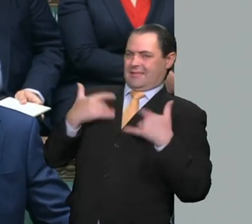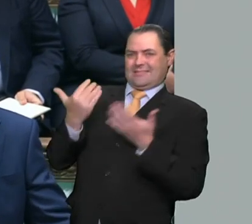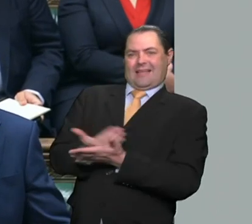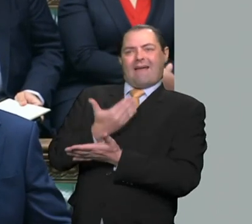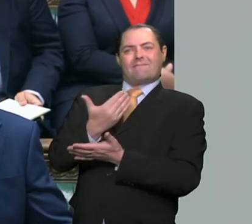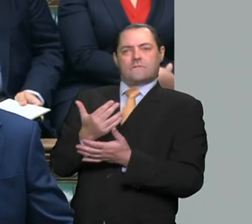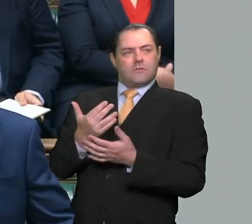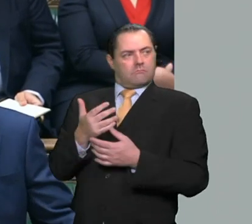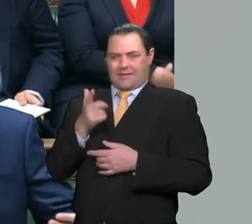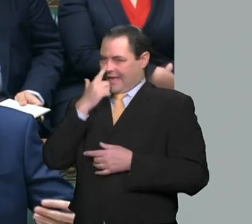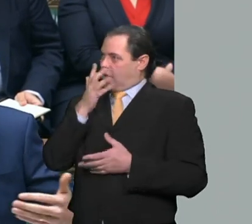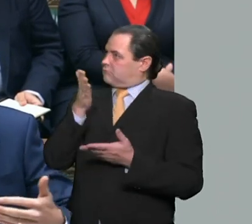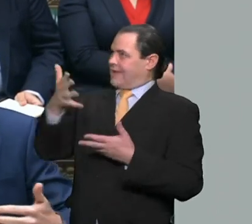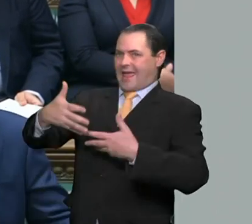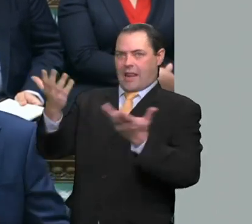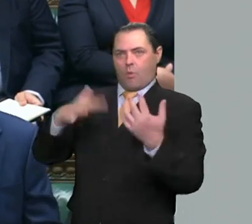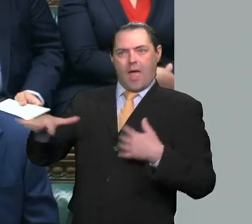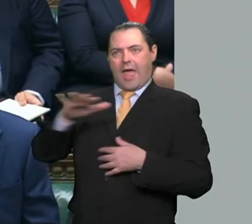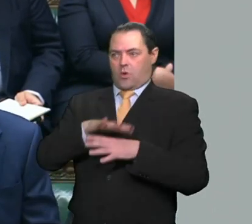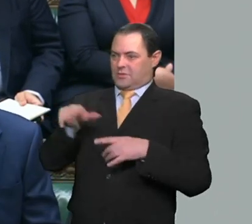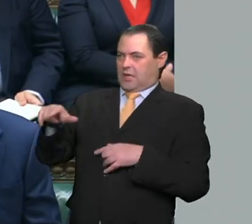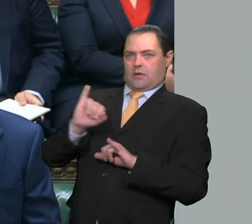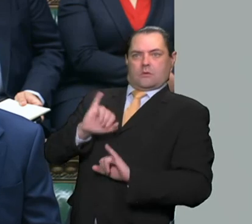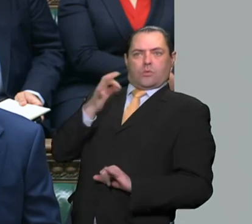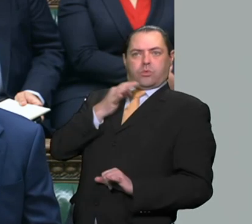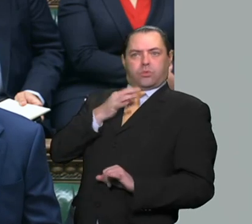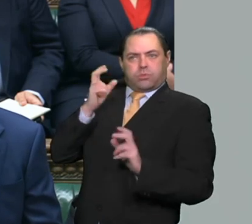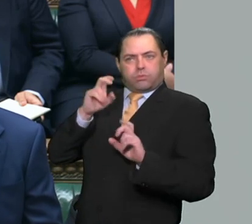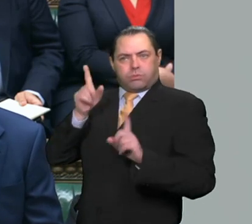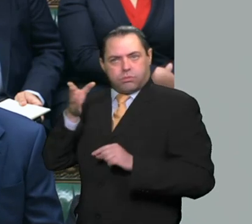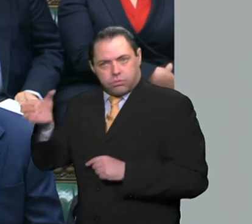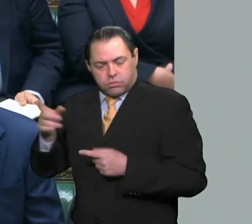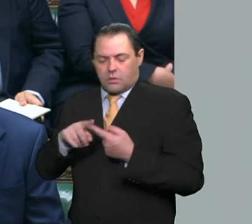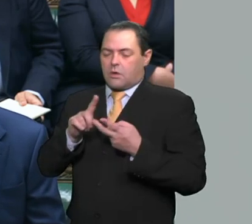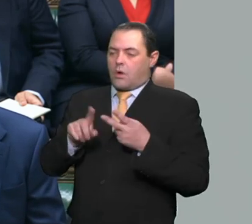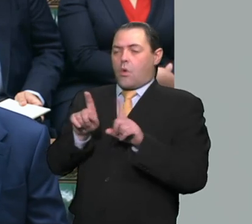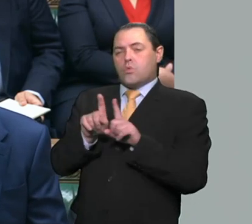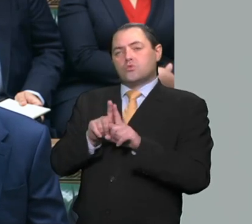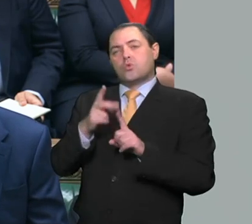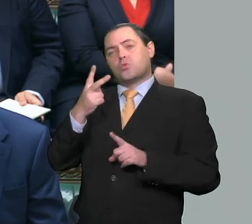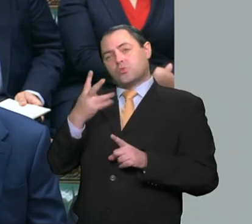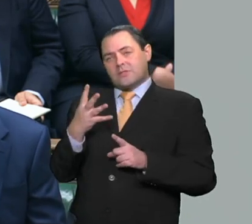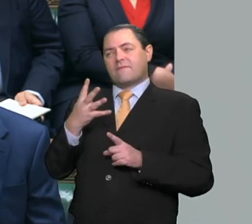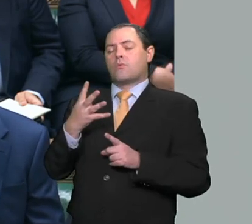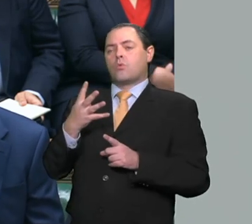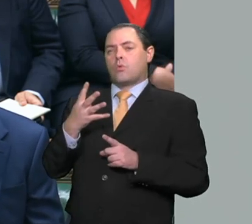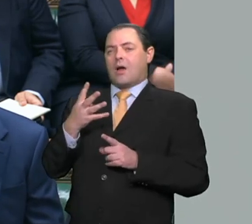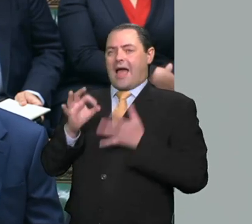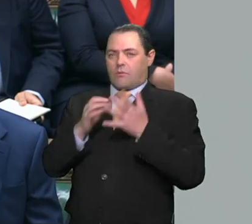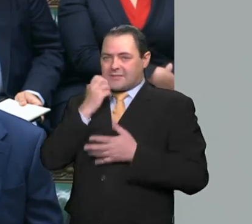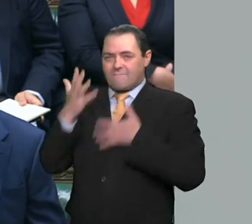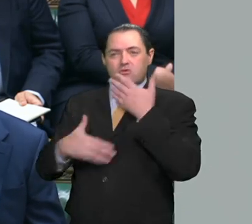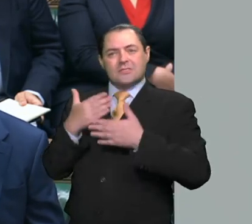are no-go areas, that there are no de facto curfews. And we've also introduced 24/7 rape and sexual assault